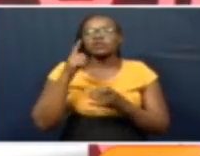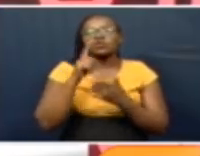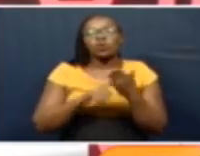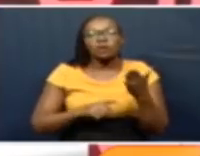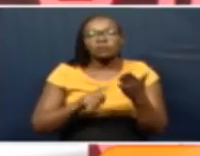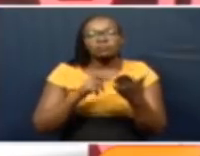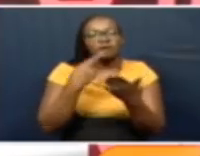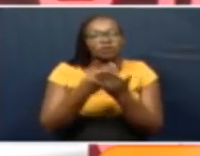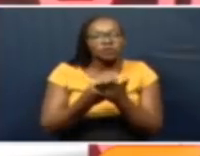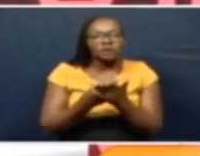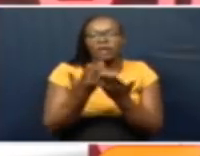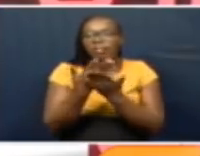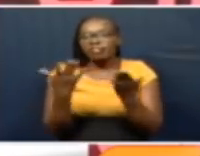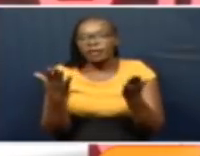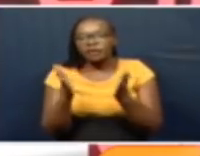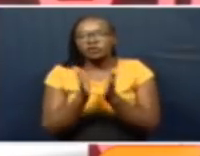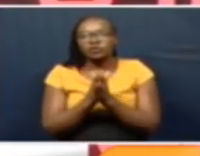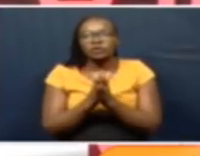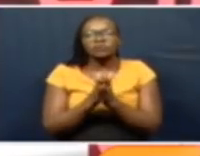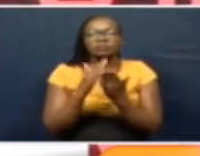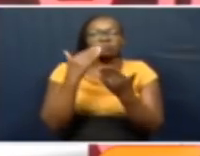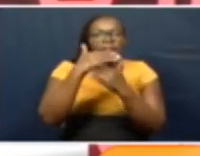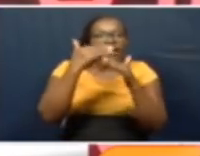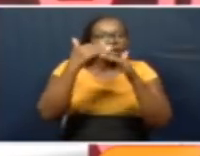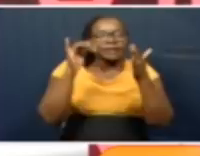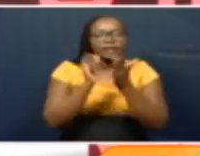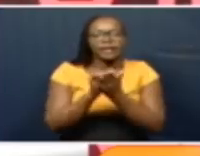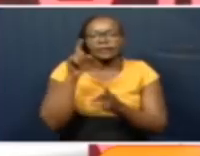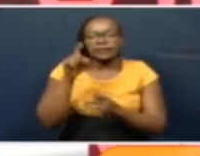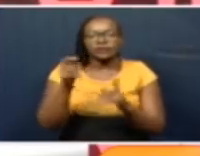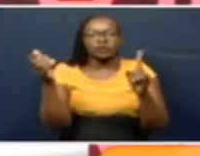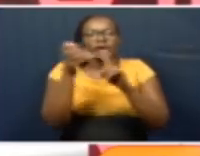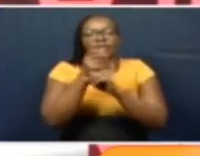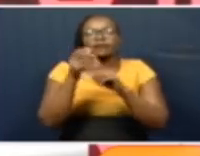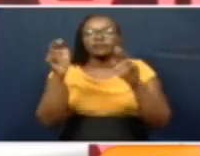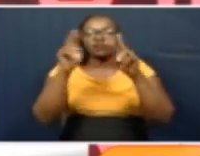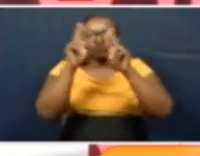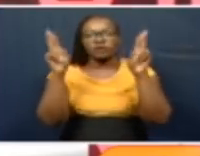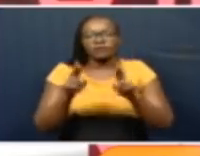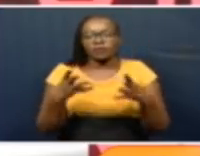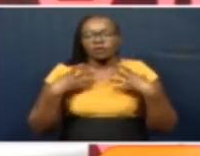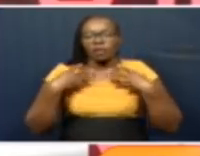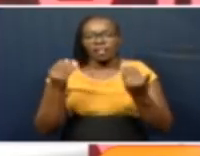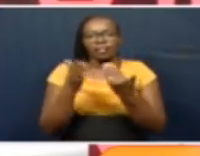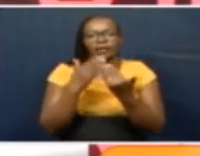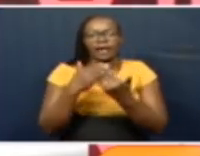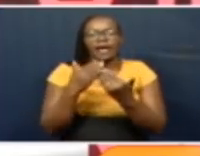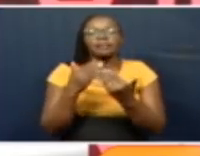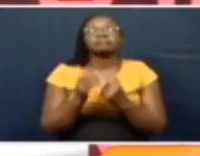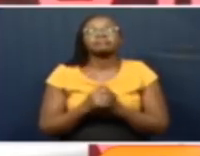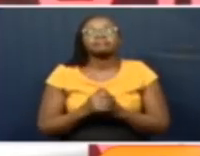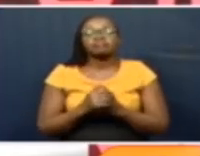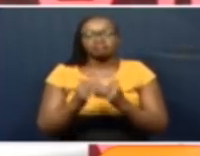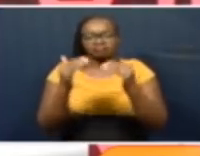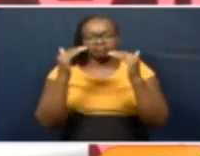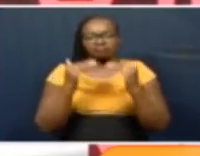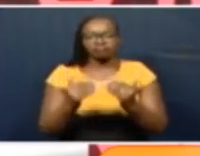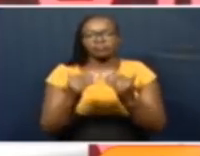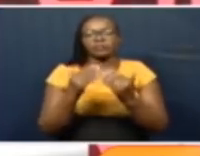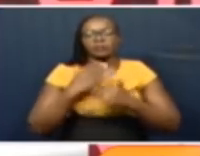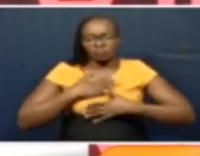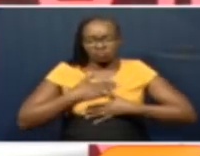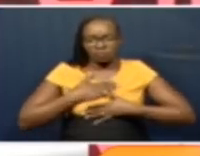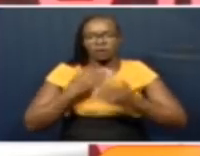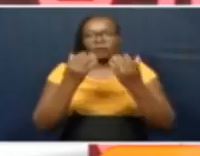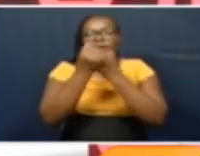and infrastructure gaps that should be filled to attain universal health care coverage? Your Excellency the President, county